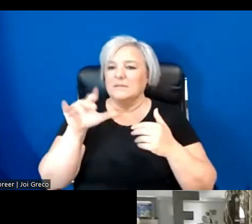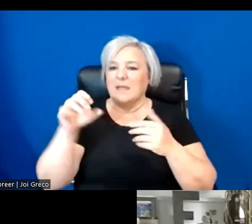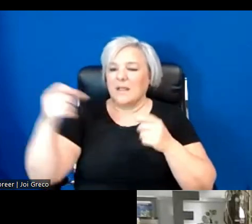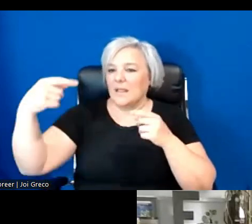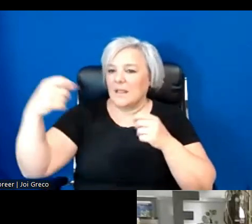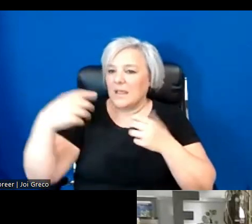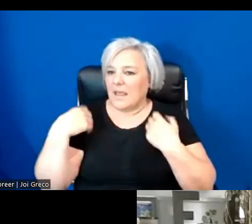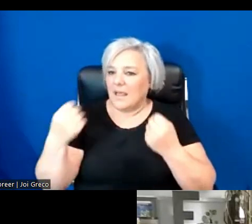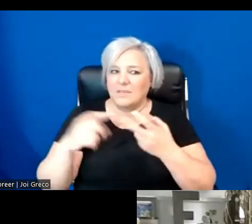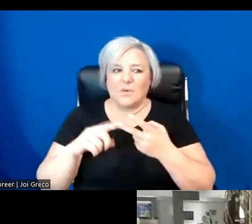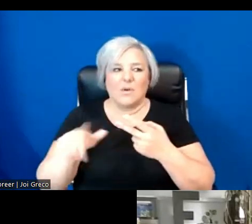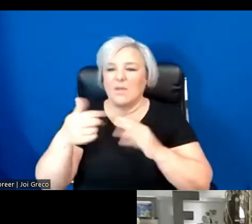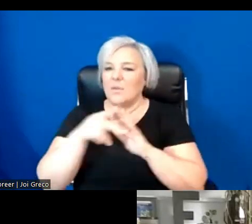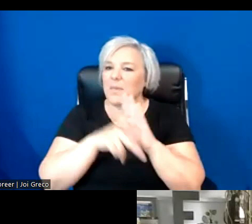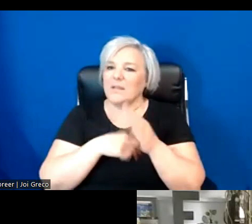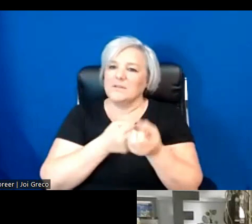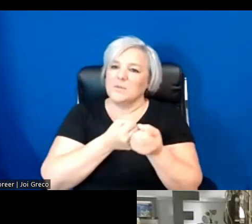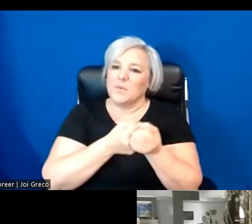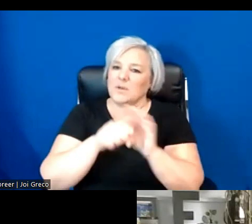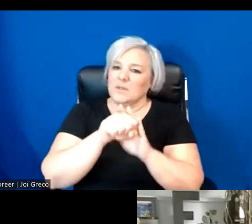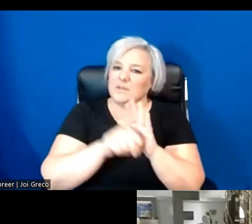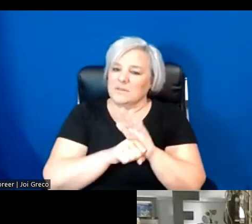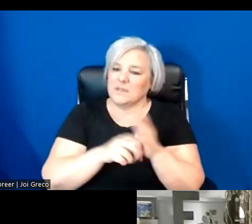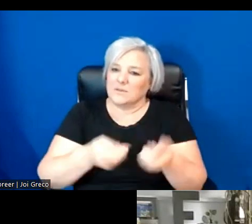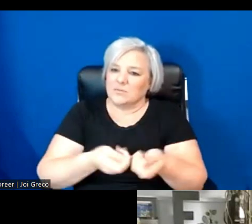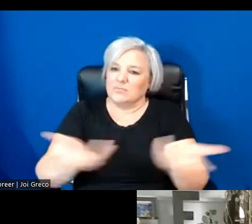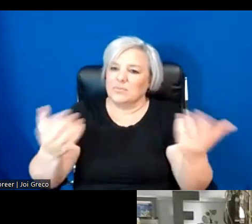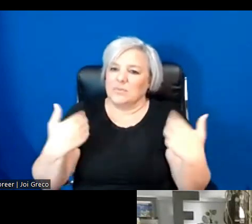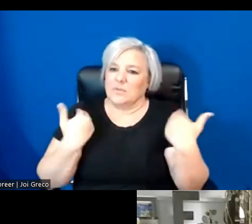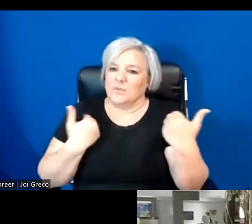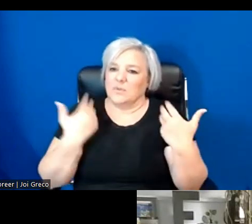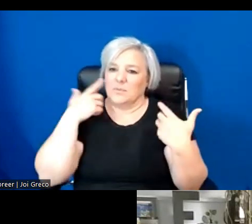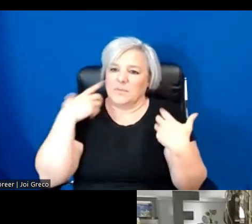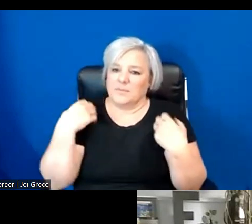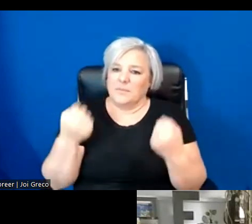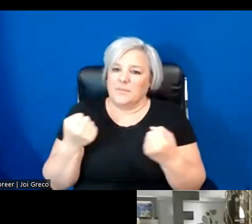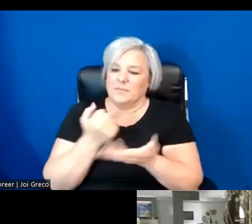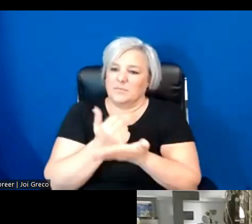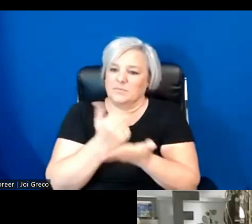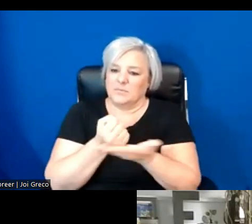of policy that can help support a state in delivering youth mental health?